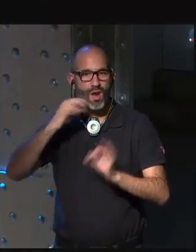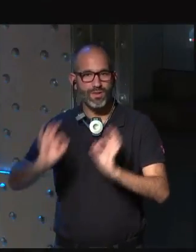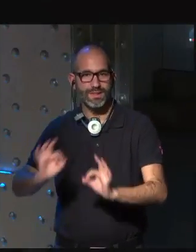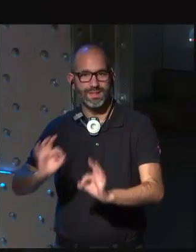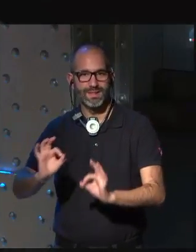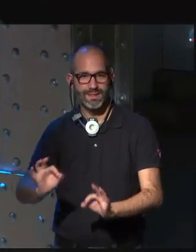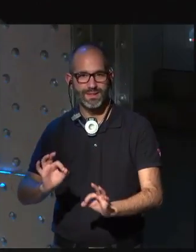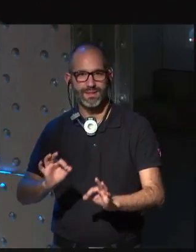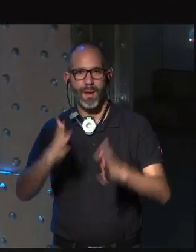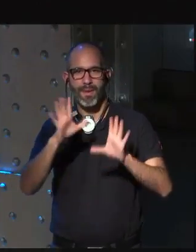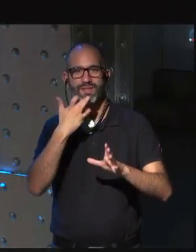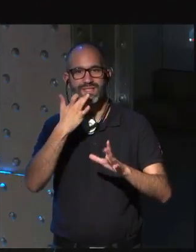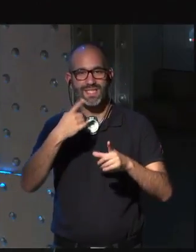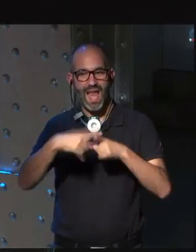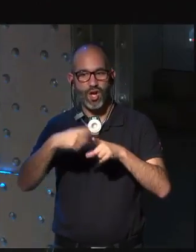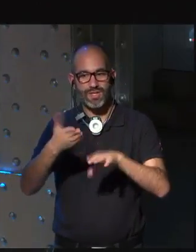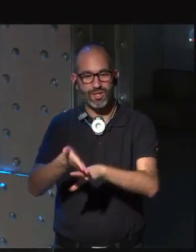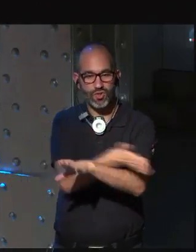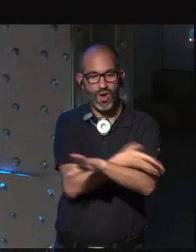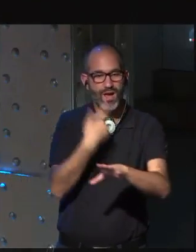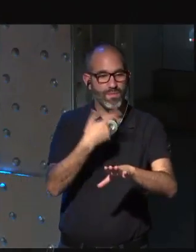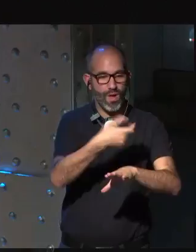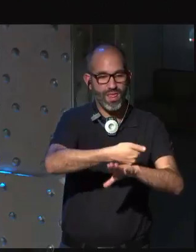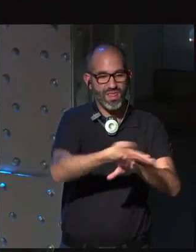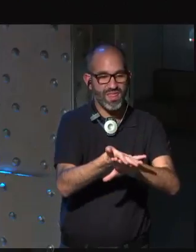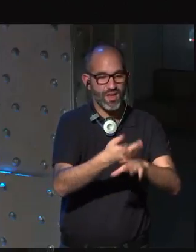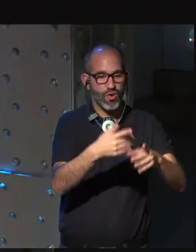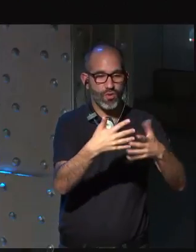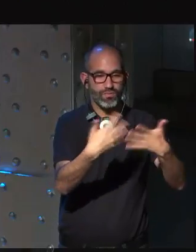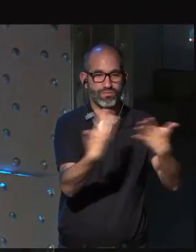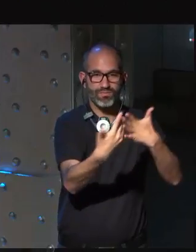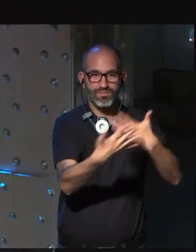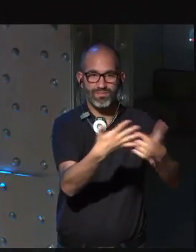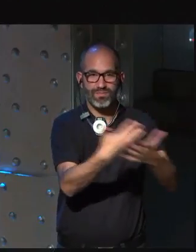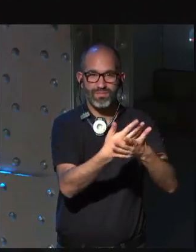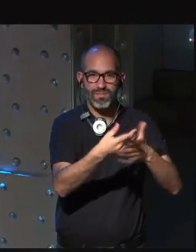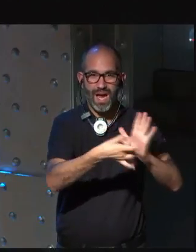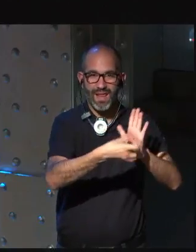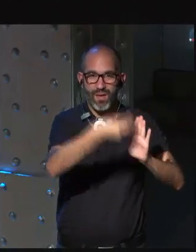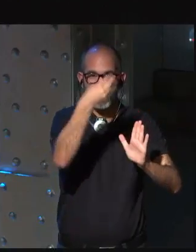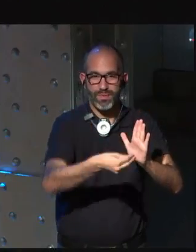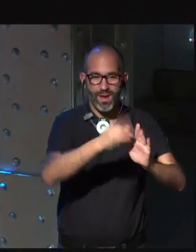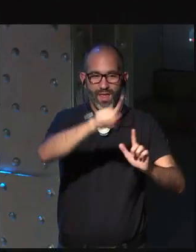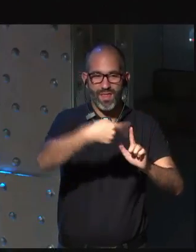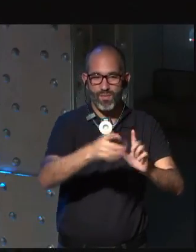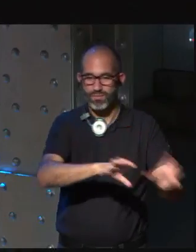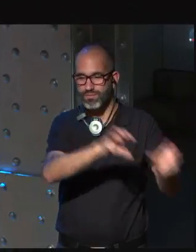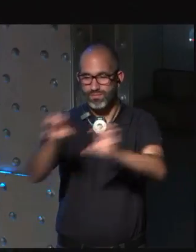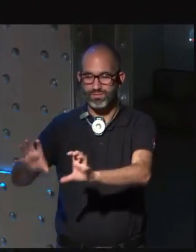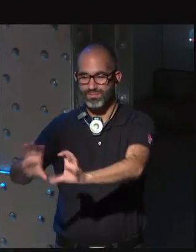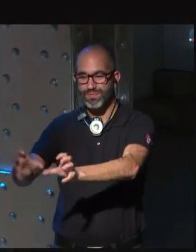supposed to question that. You just kind of accept it because that's one of the conditions of listening to music today.